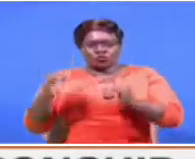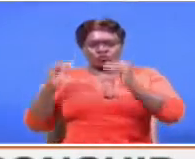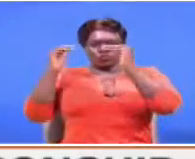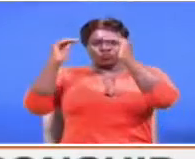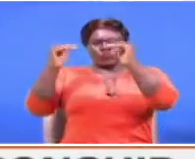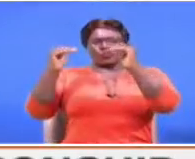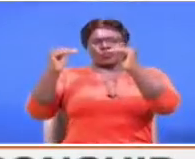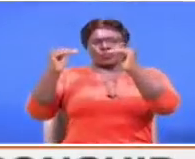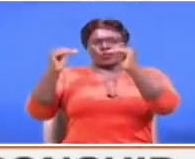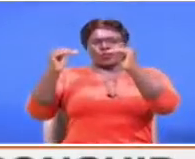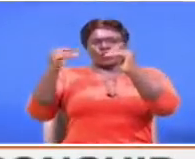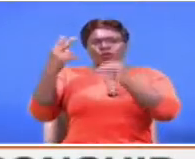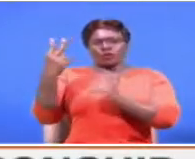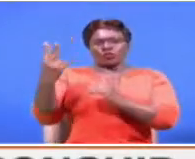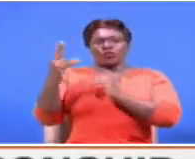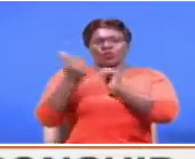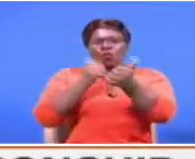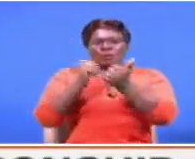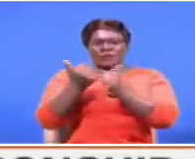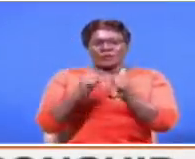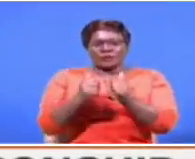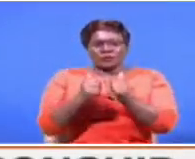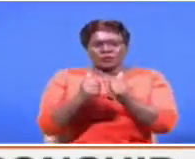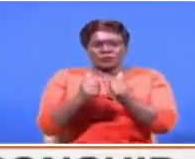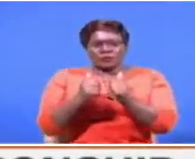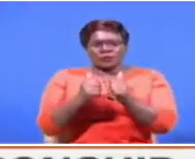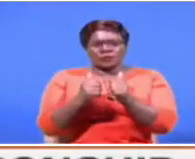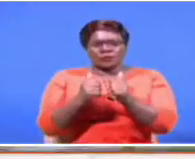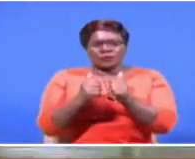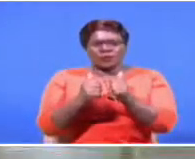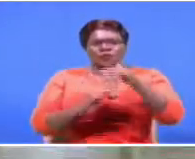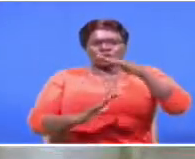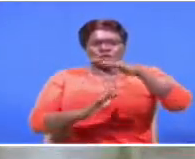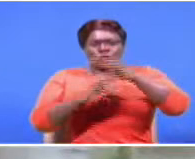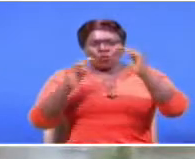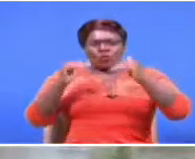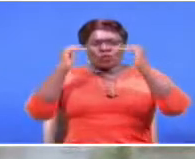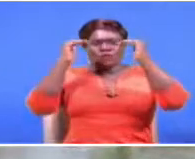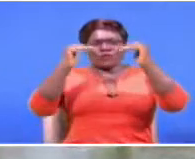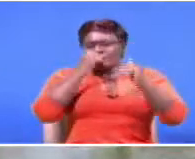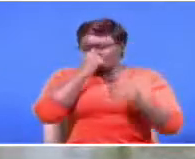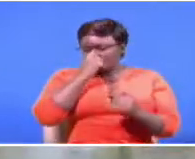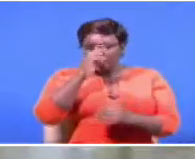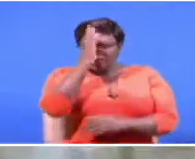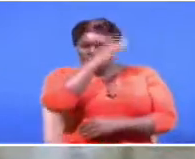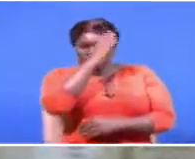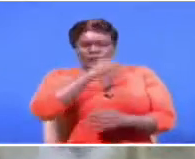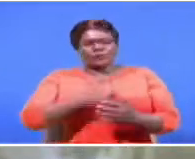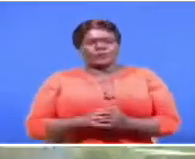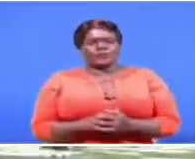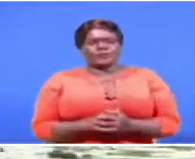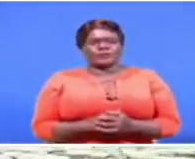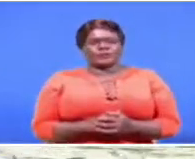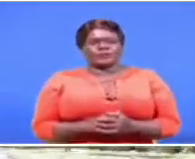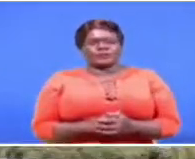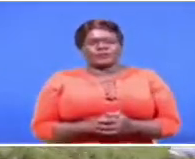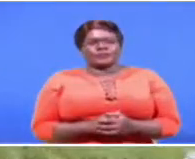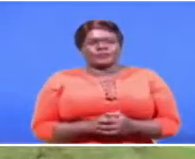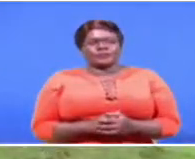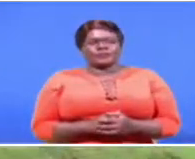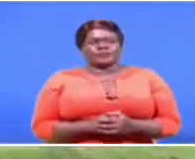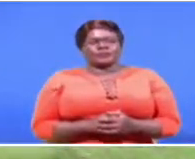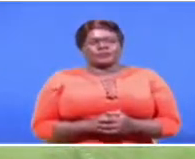qualified after the two rounds of stroke play qualifier. So this afternoon